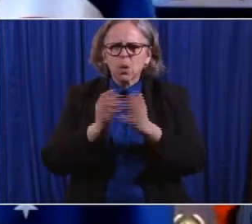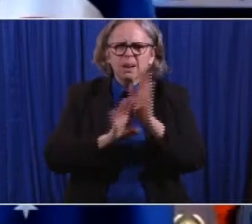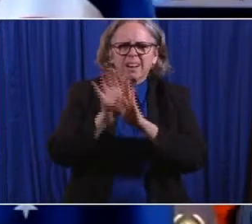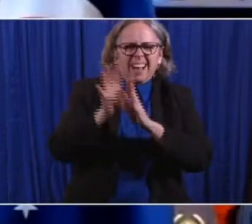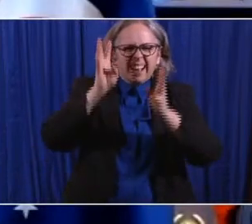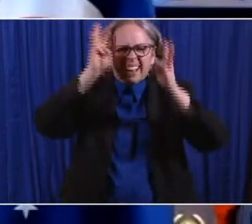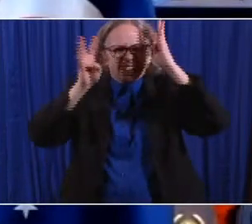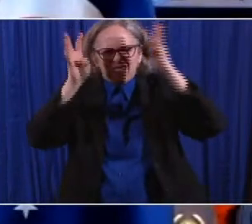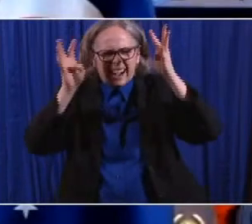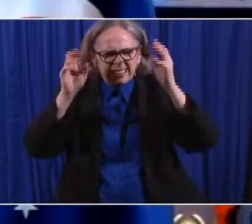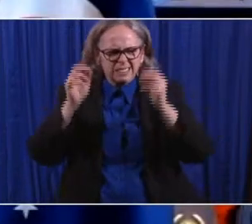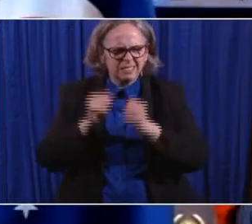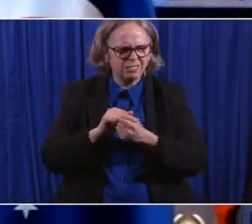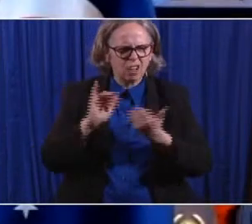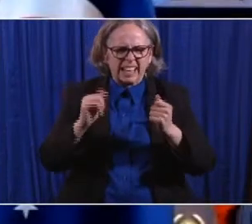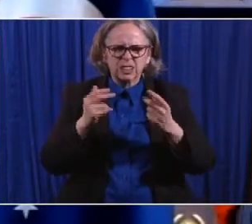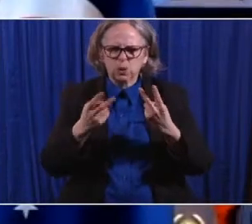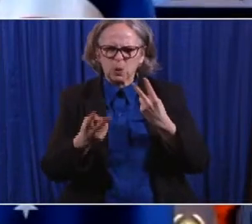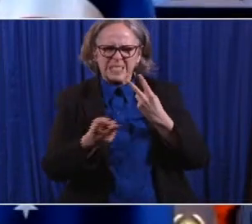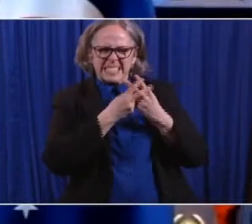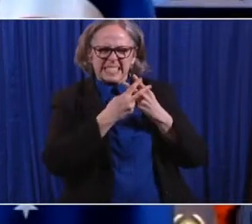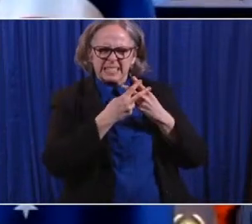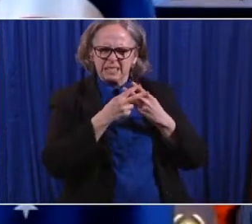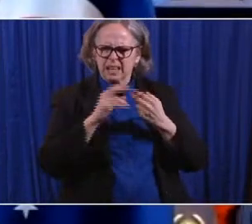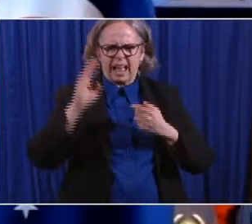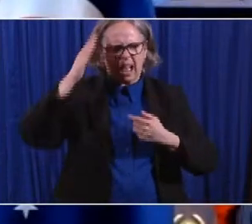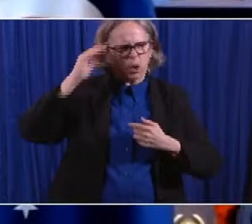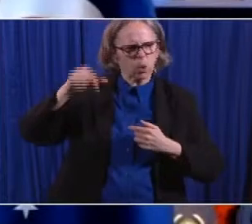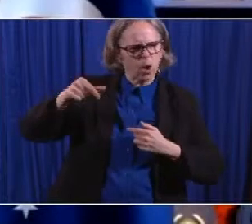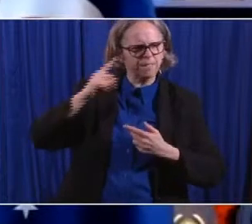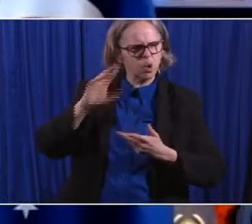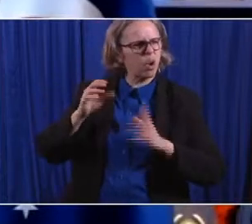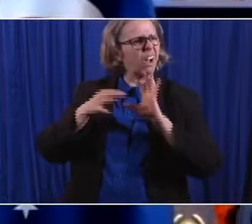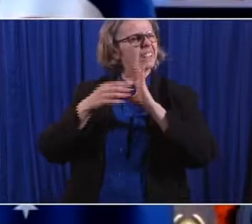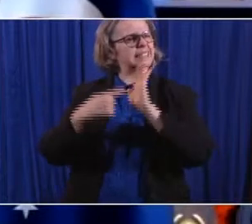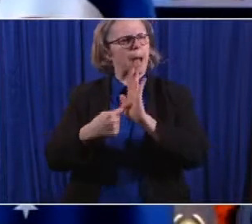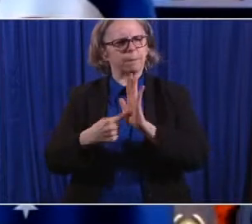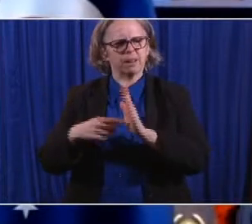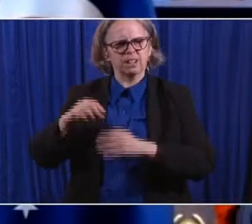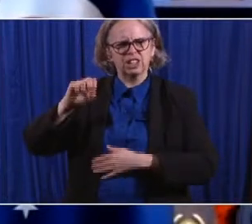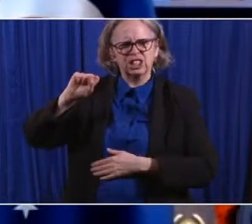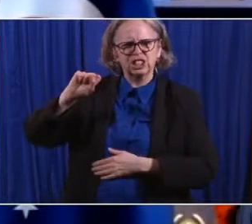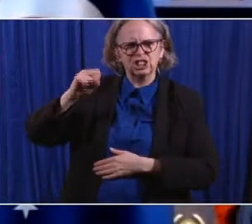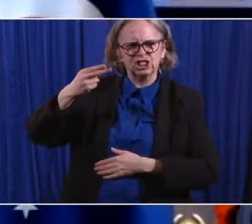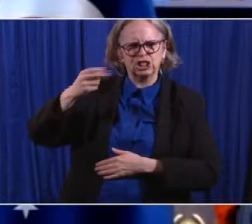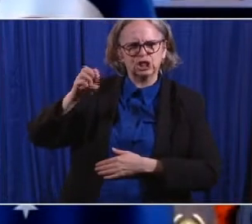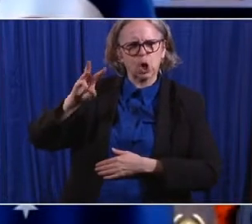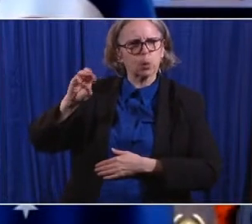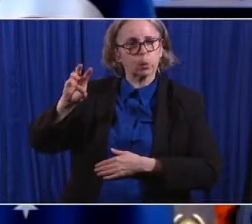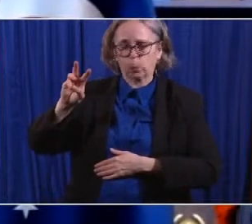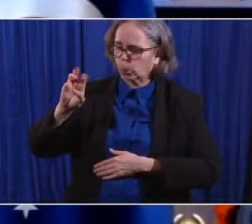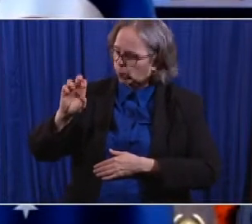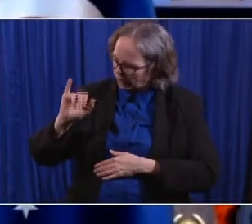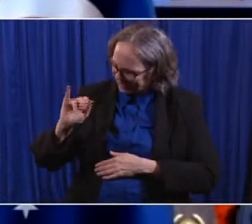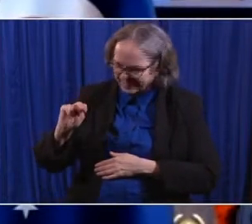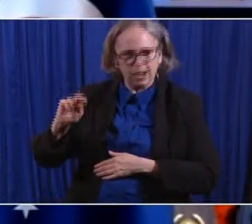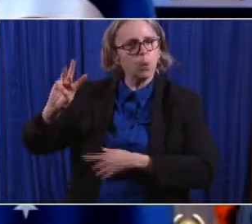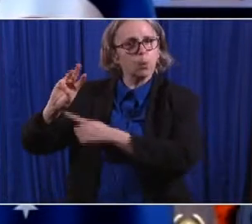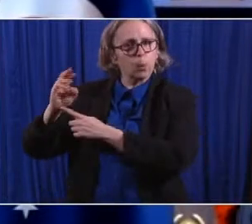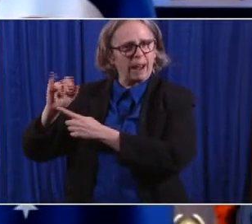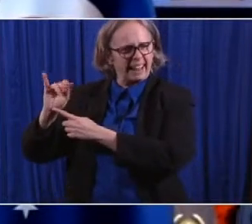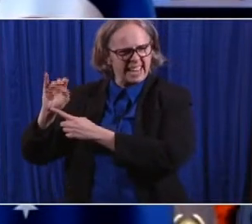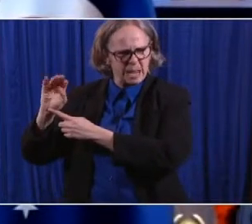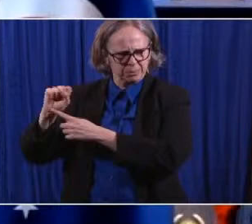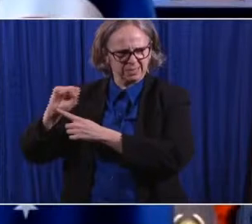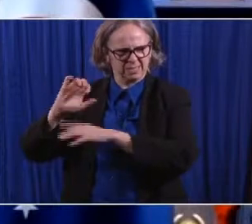of headquarters like Sherwin-Williams and Cleveland. But I found this also interesting that as far as our regions, Toledo tied